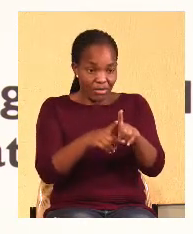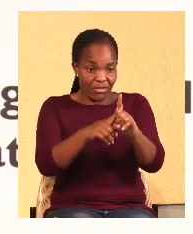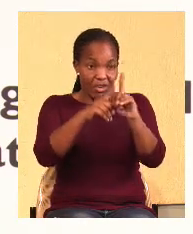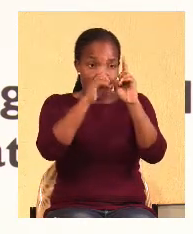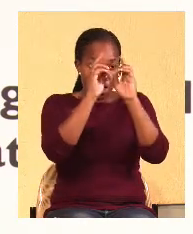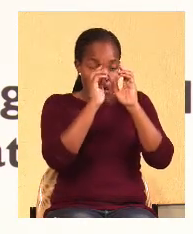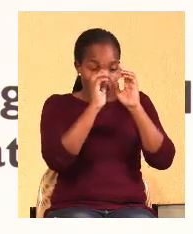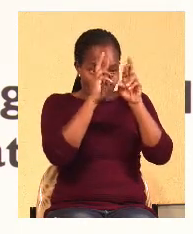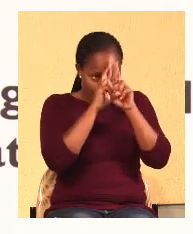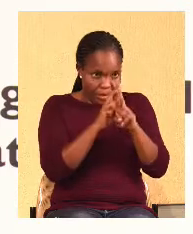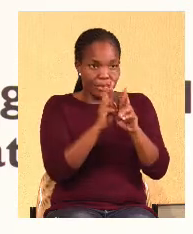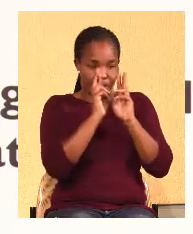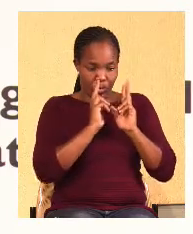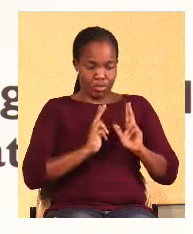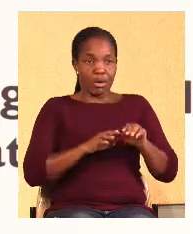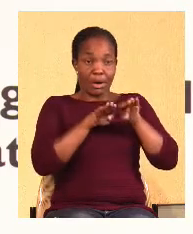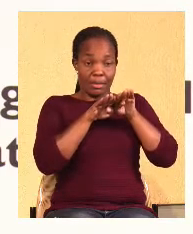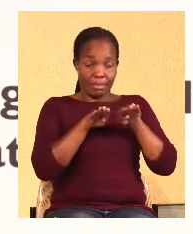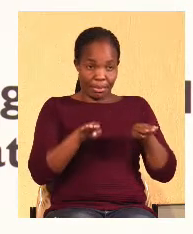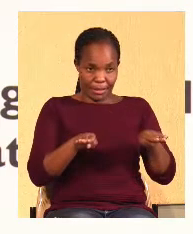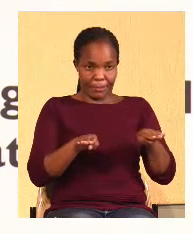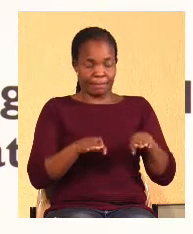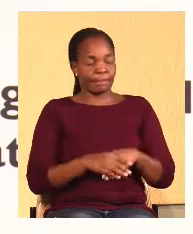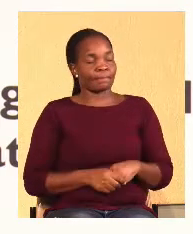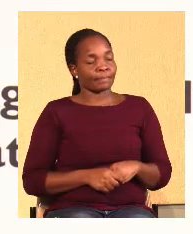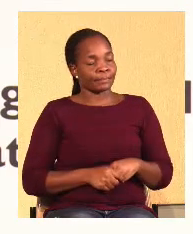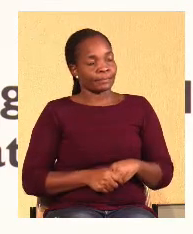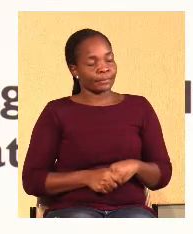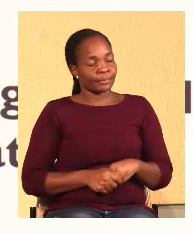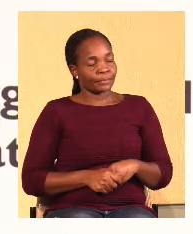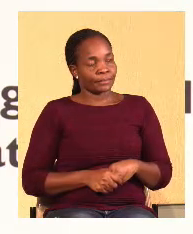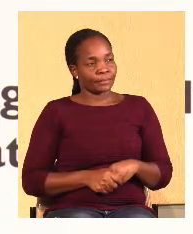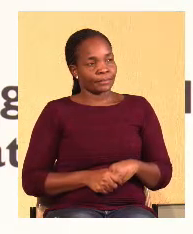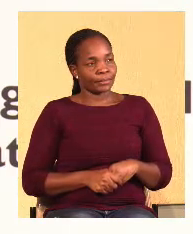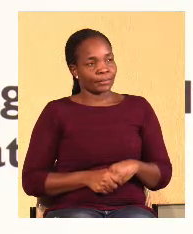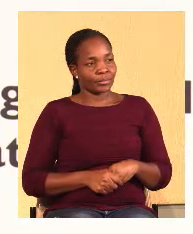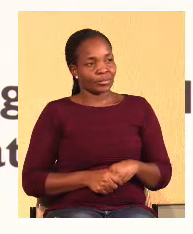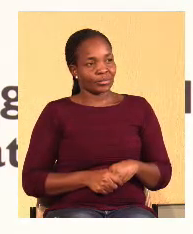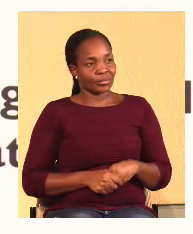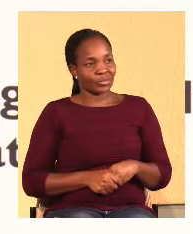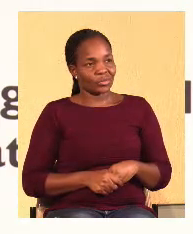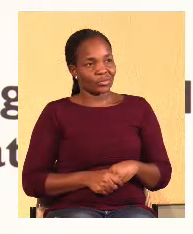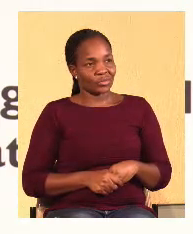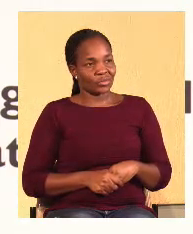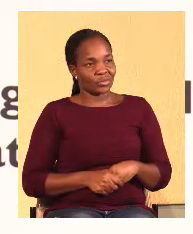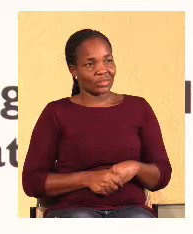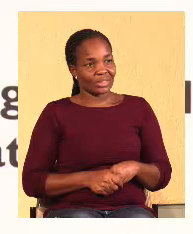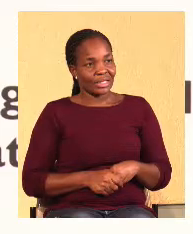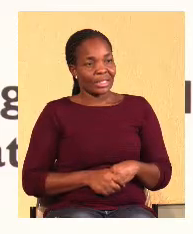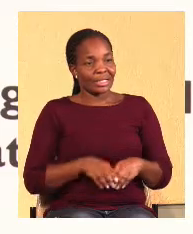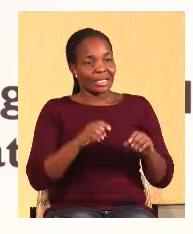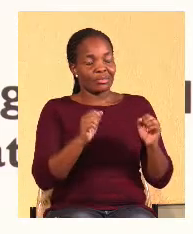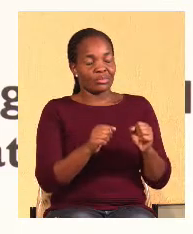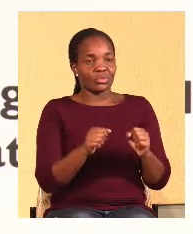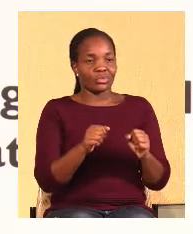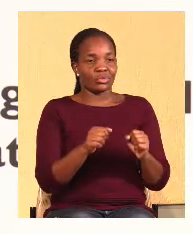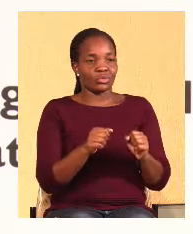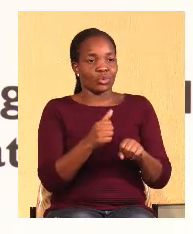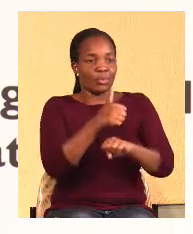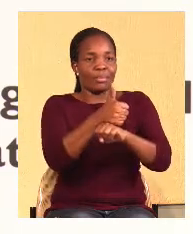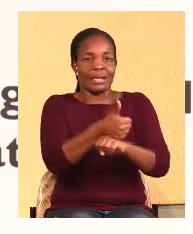rights. But one cannot always hold the entire cluster responsible for